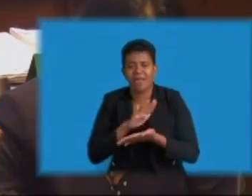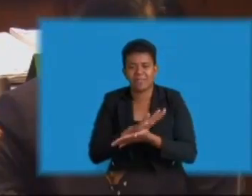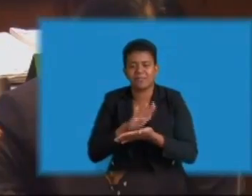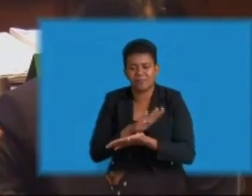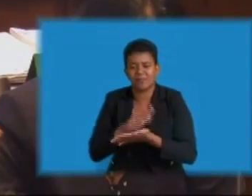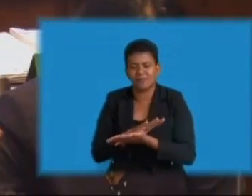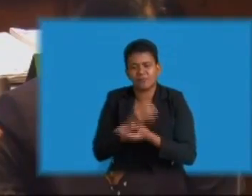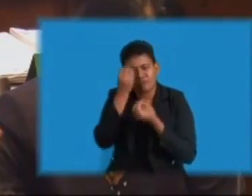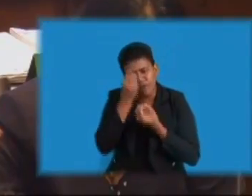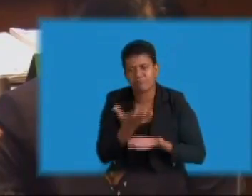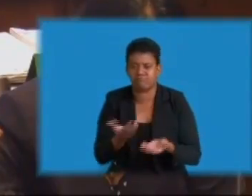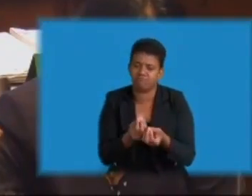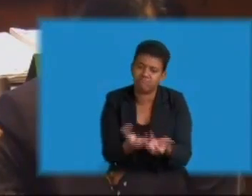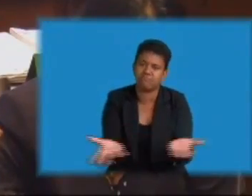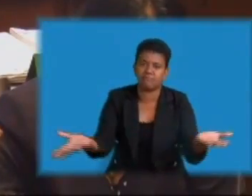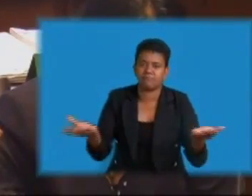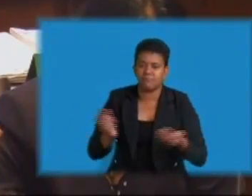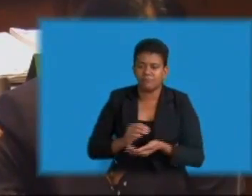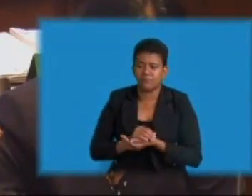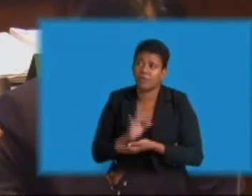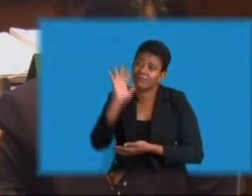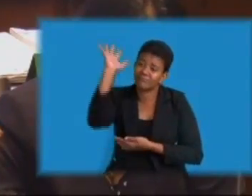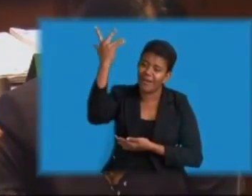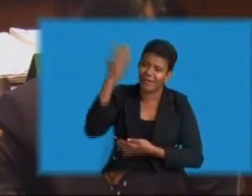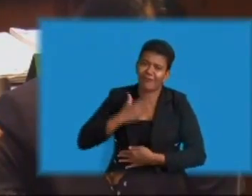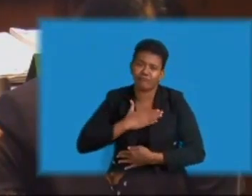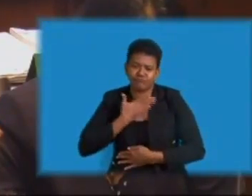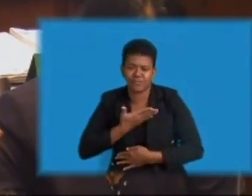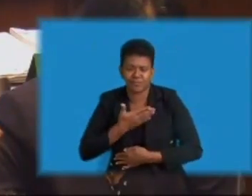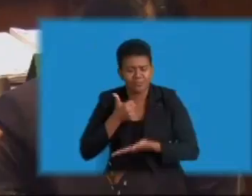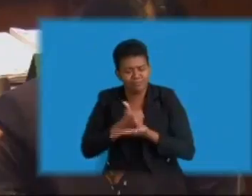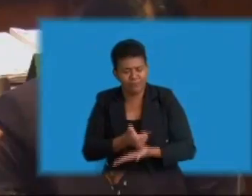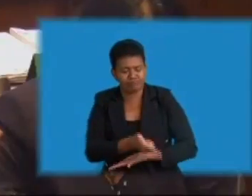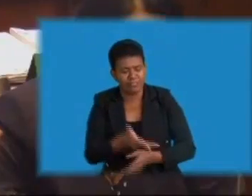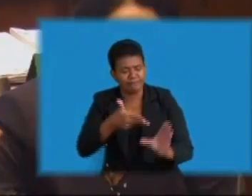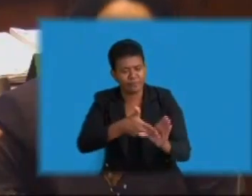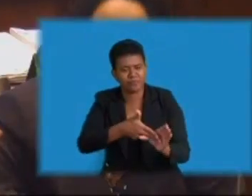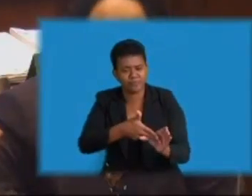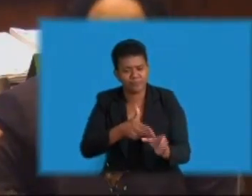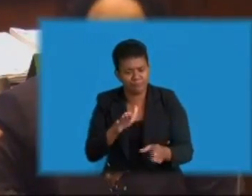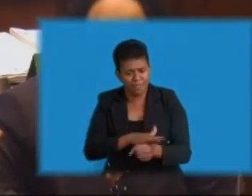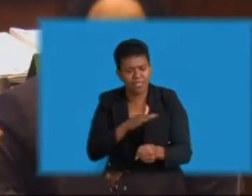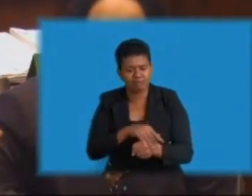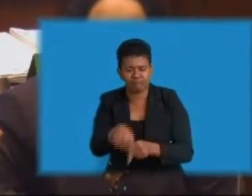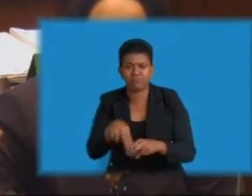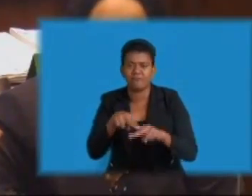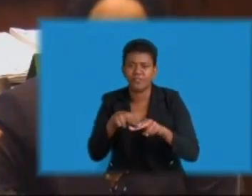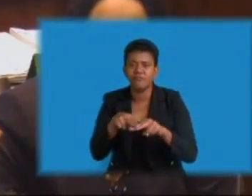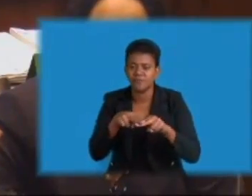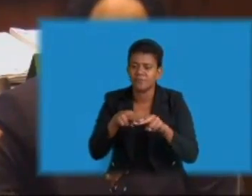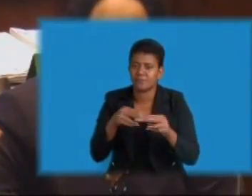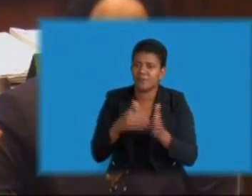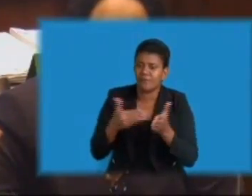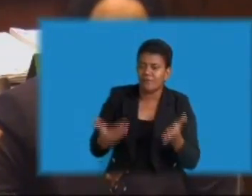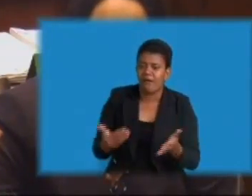of this House that foreign interests of film productions in Fiji continue to rise. And Madam Speaker, currently there are